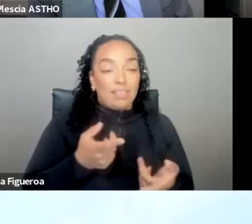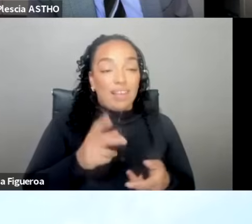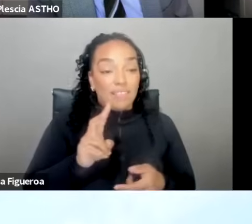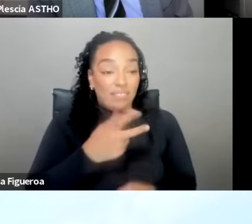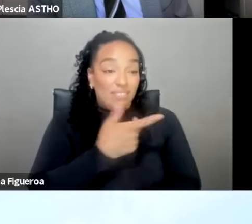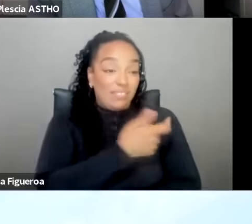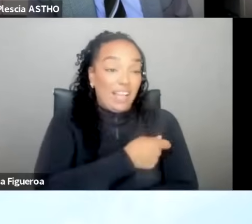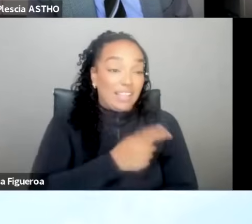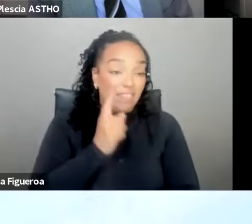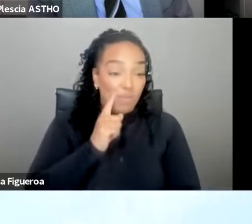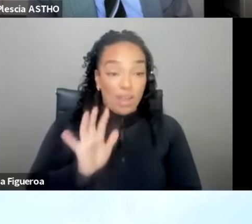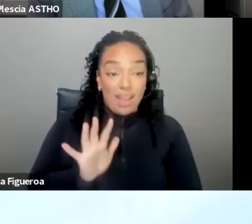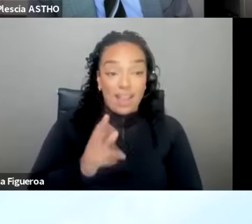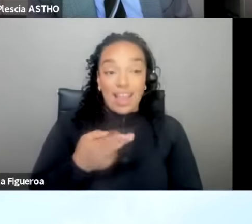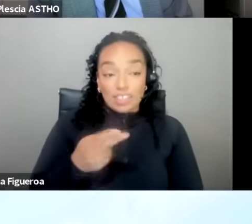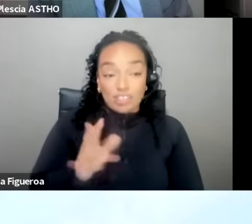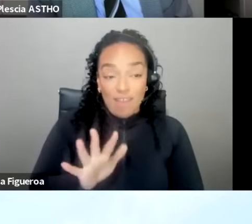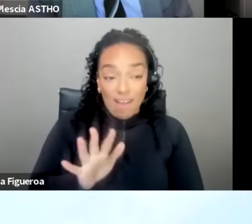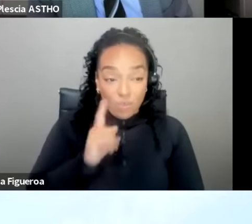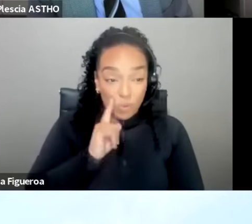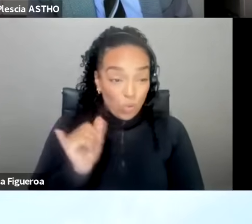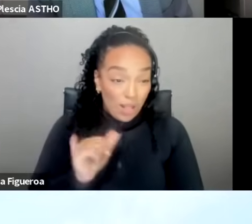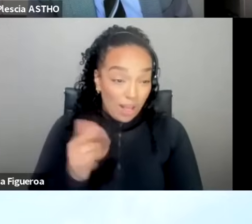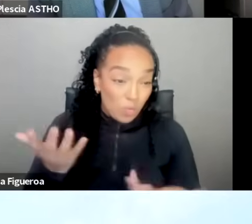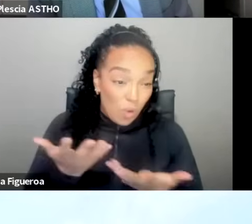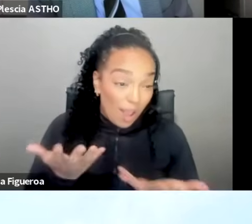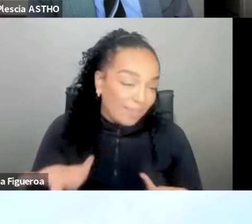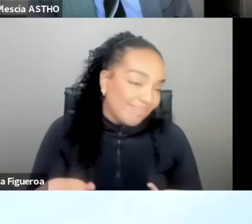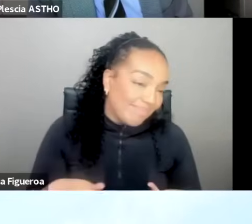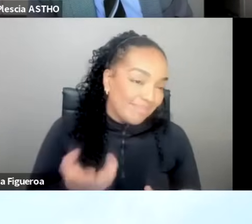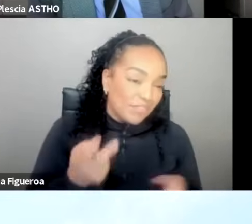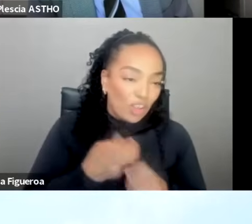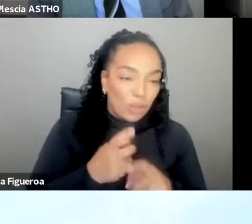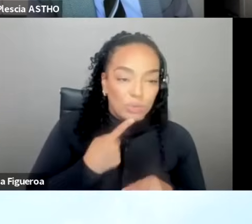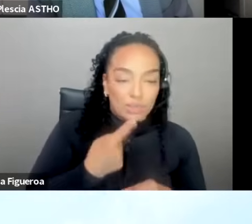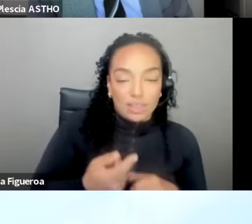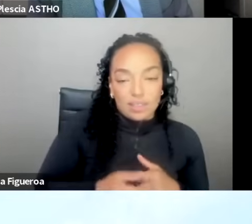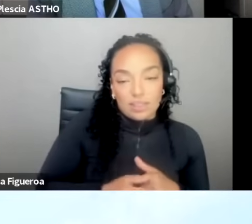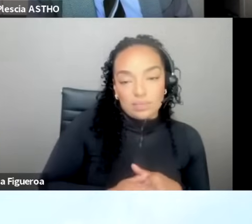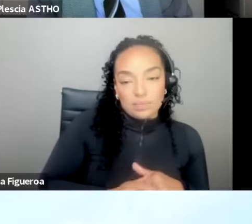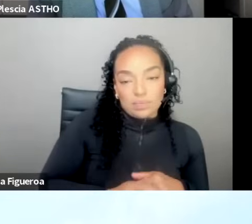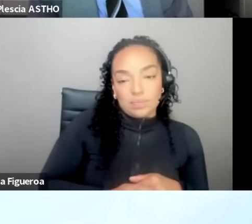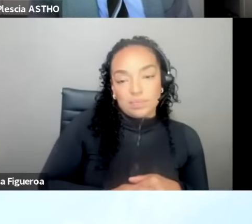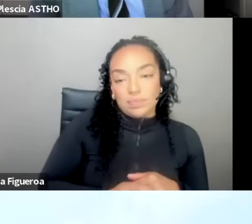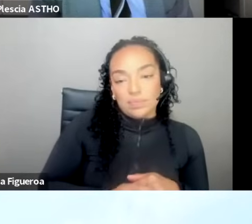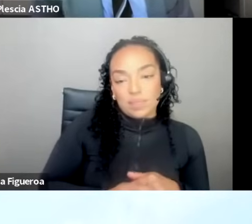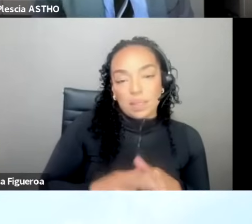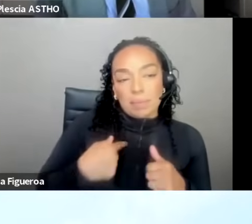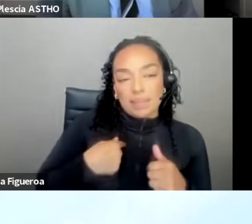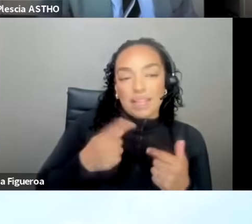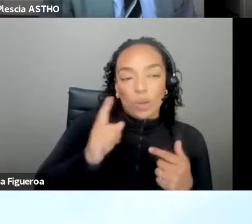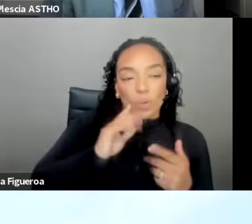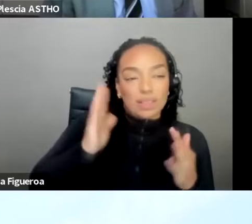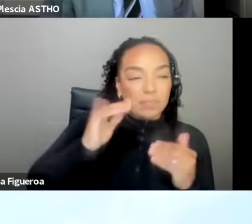like, but certainly I would expect it would be as good, hopefully, as the seasonal